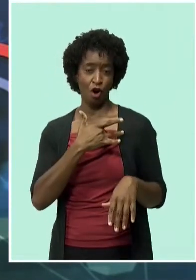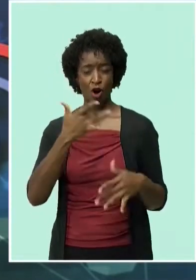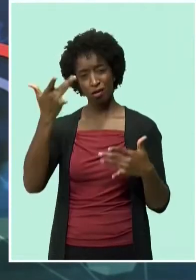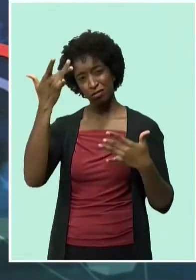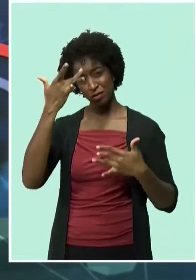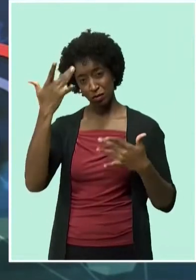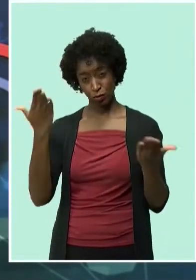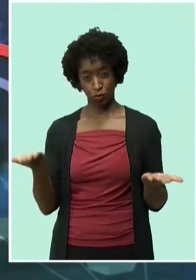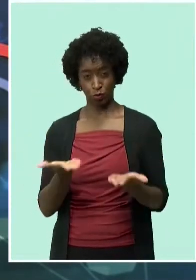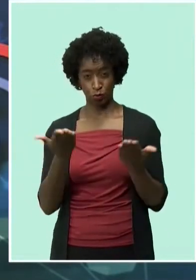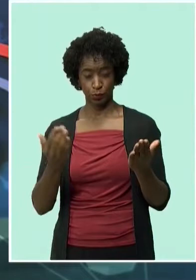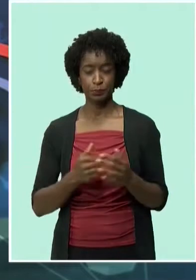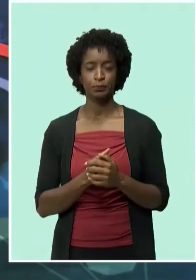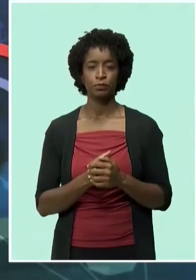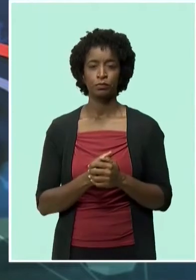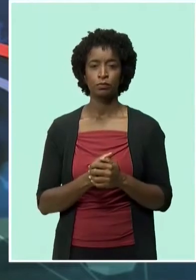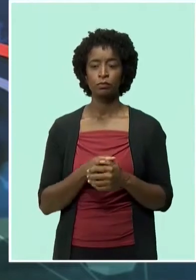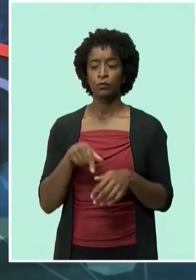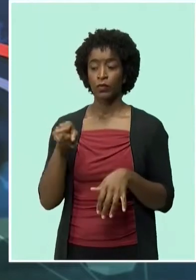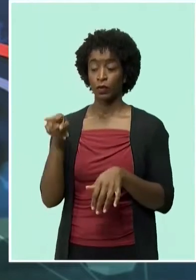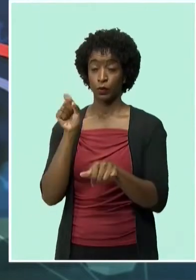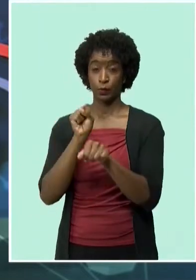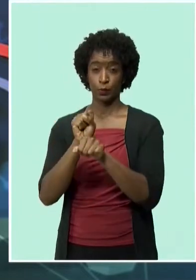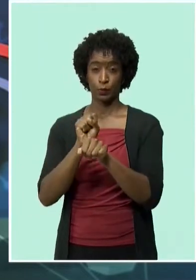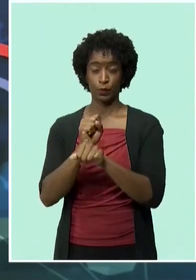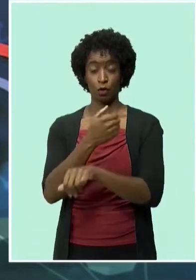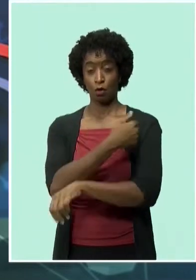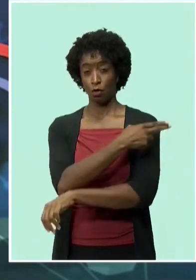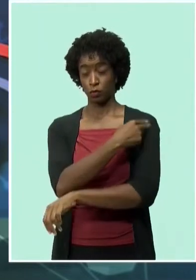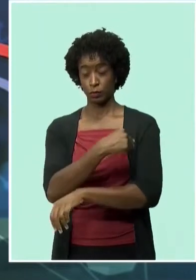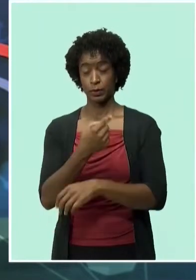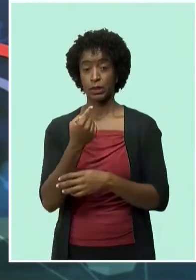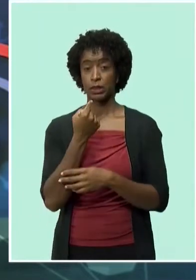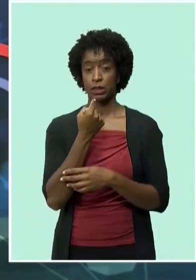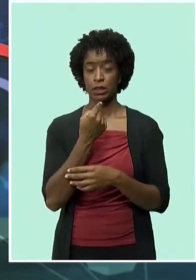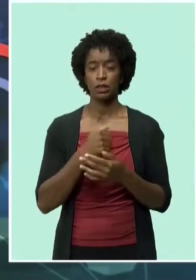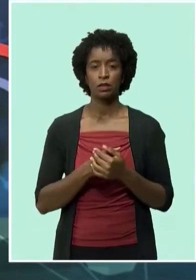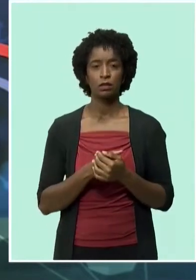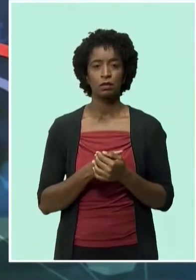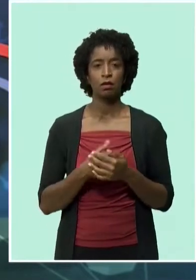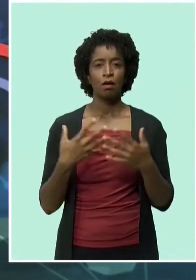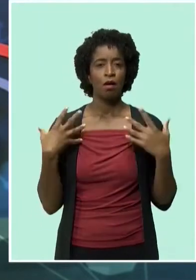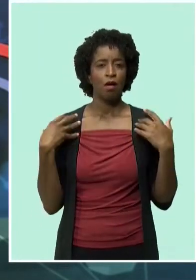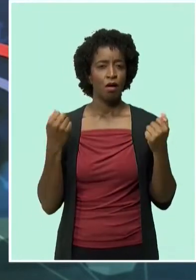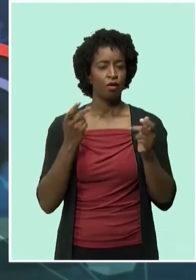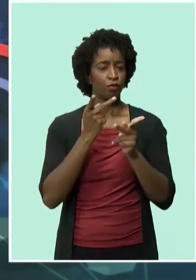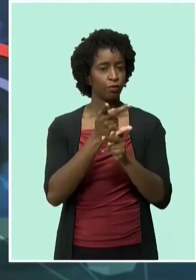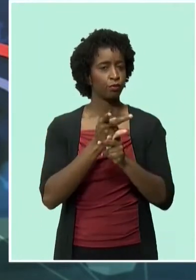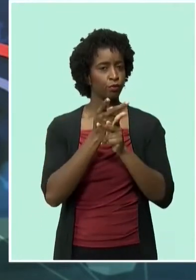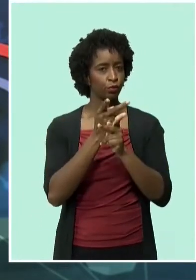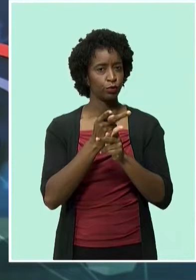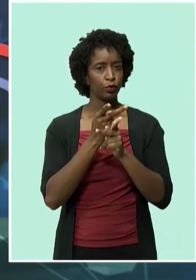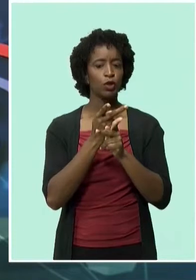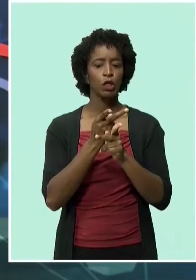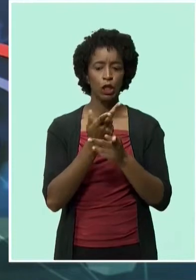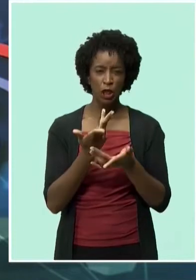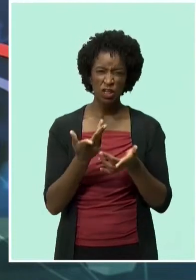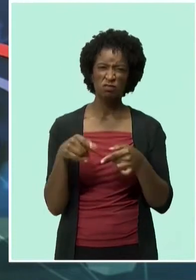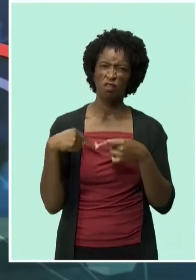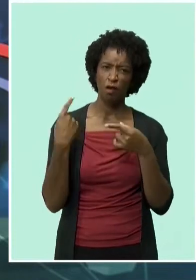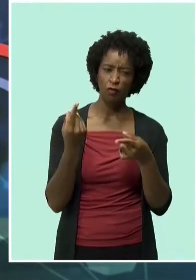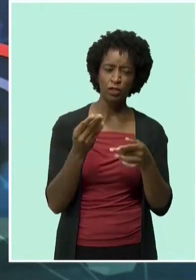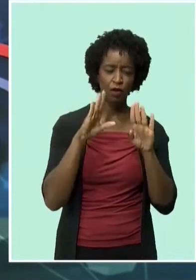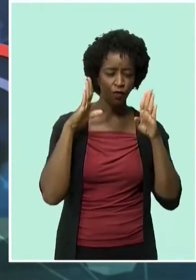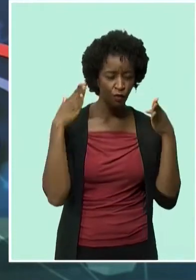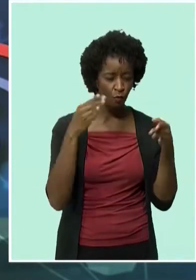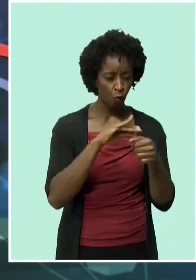Consultant internist at the Queen Elizabeth Hospital, Dr. Kenneth Connell, says the healthcare system needs to emerge from the COVID-19 pandemic